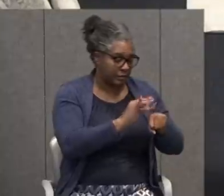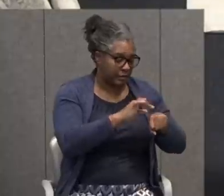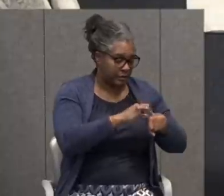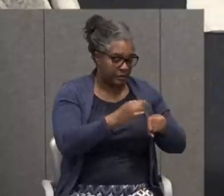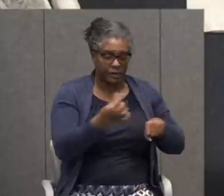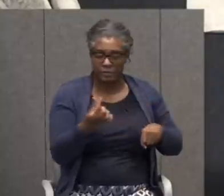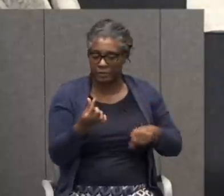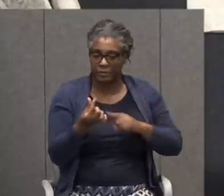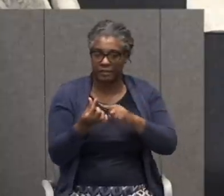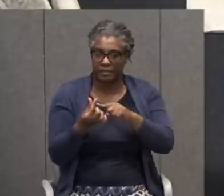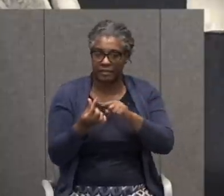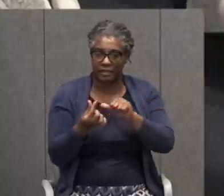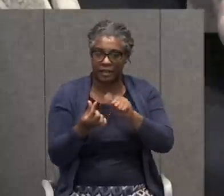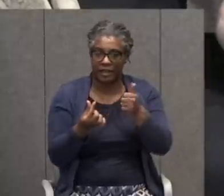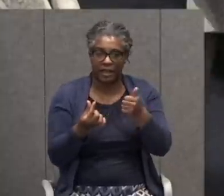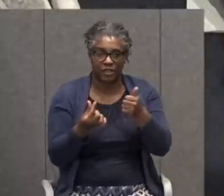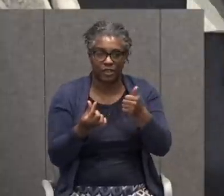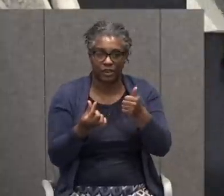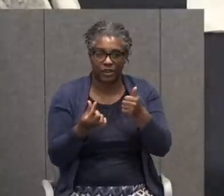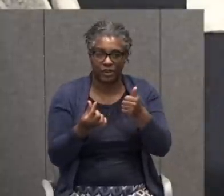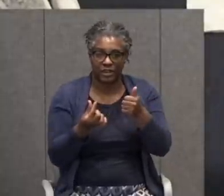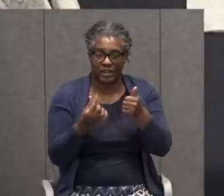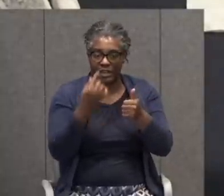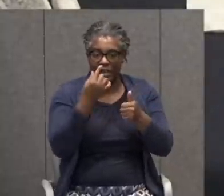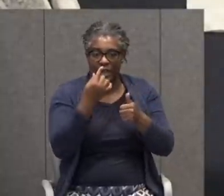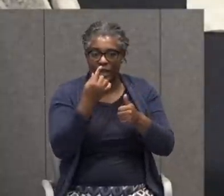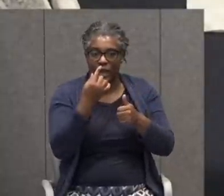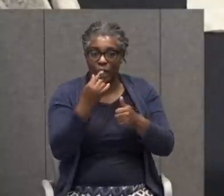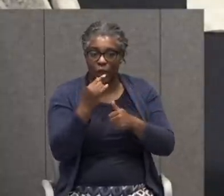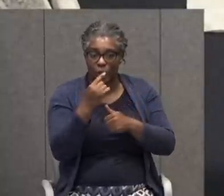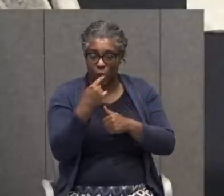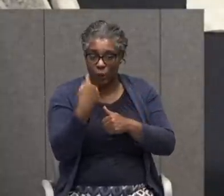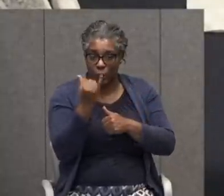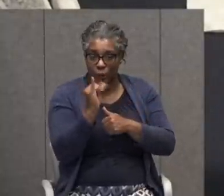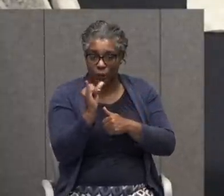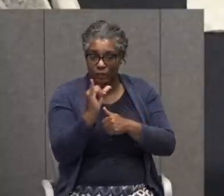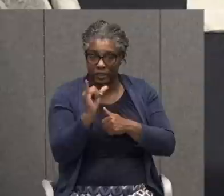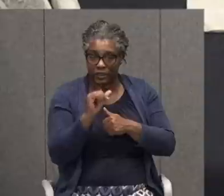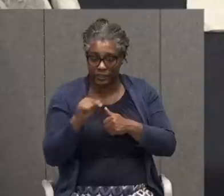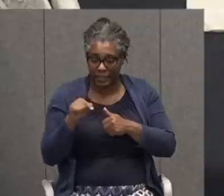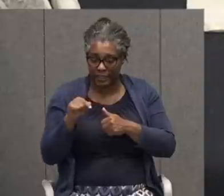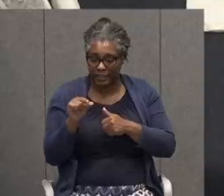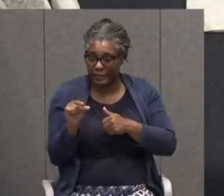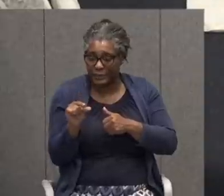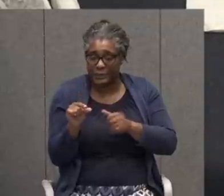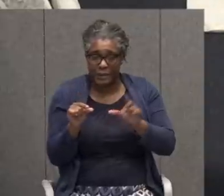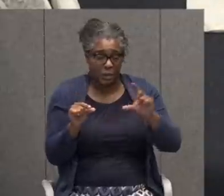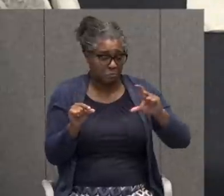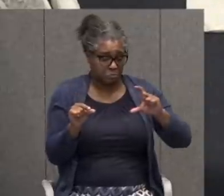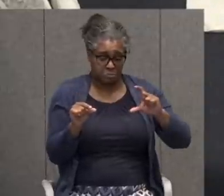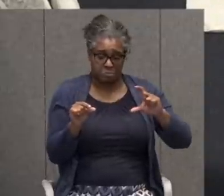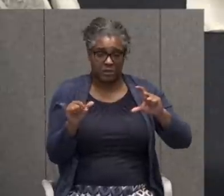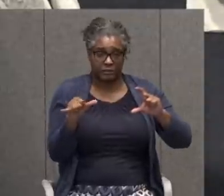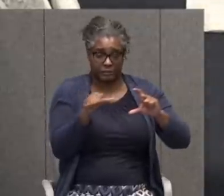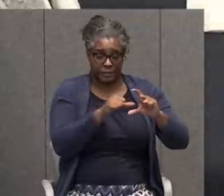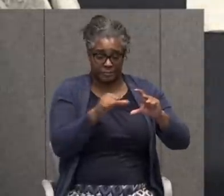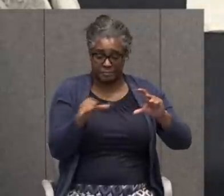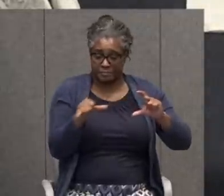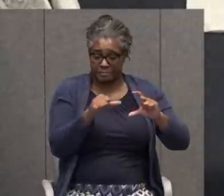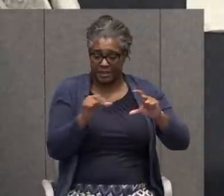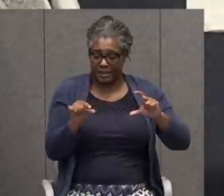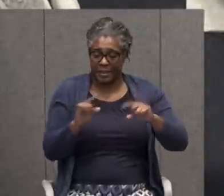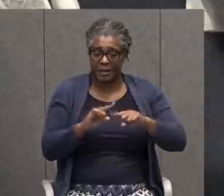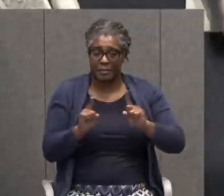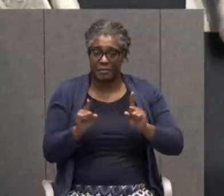little body. He is the same looking kind of bug as this larger trilobite, but he's much smaller. He